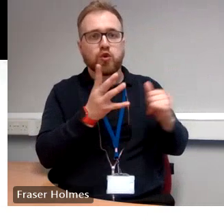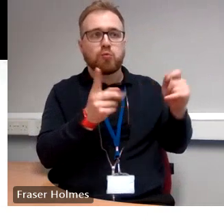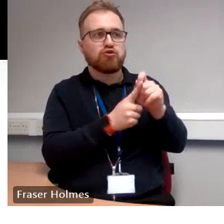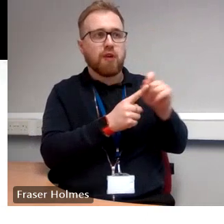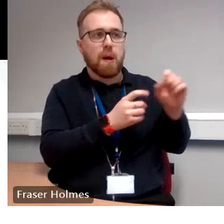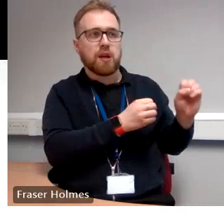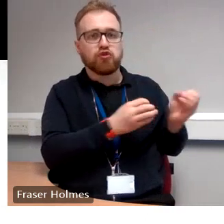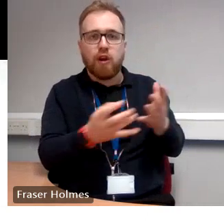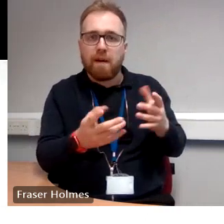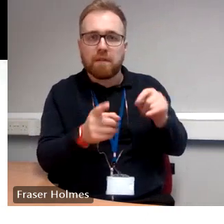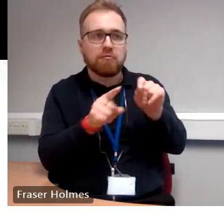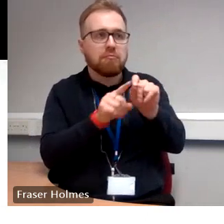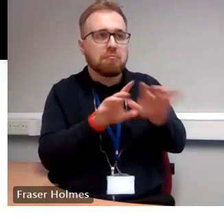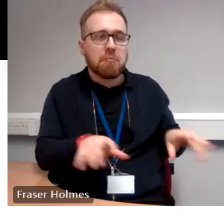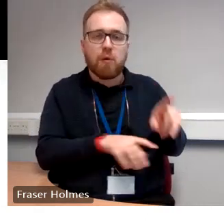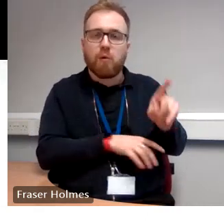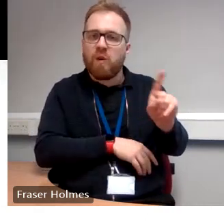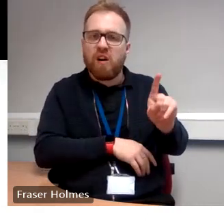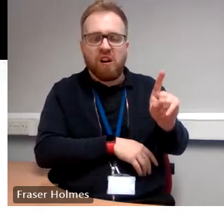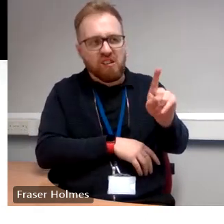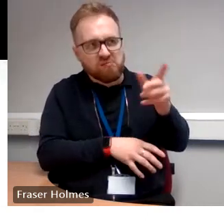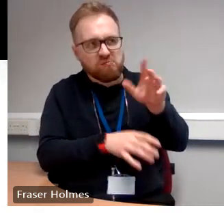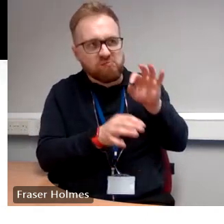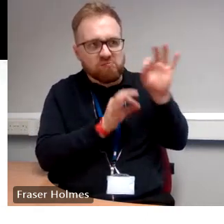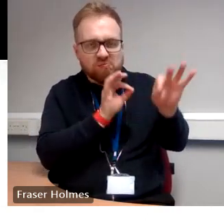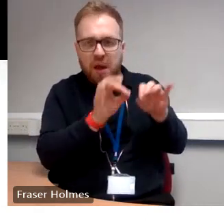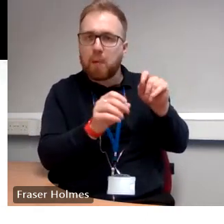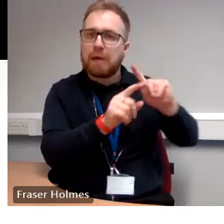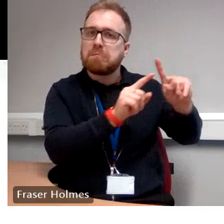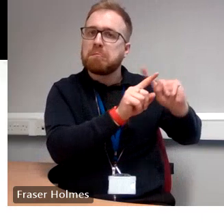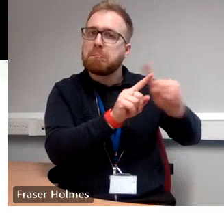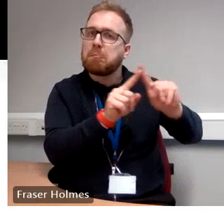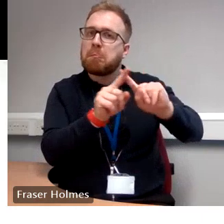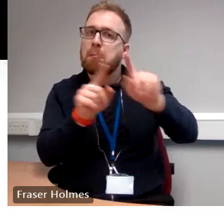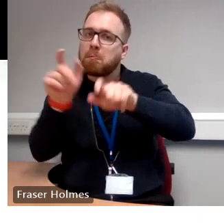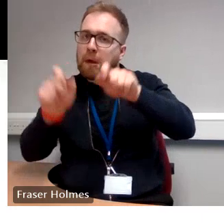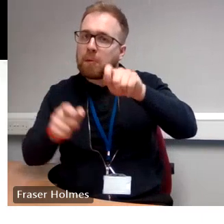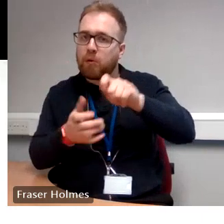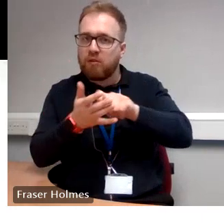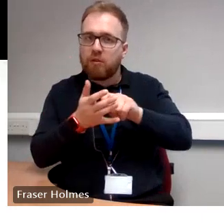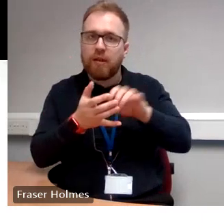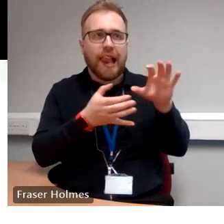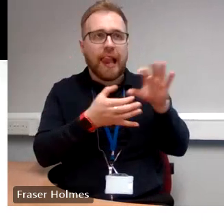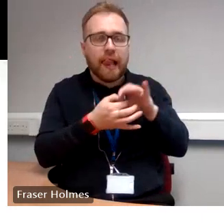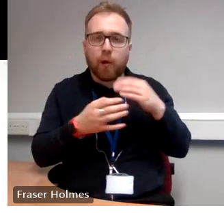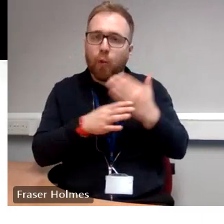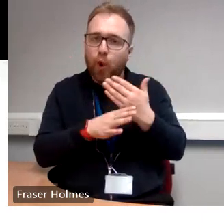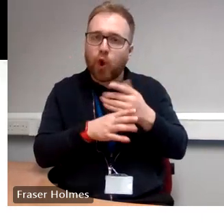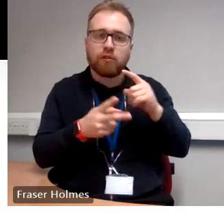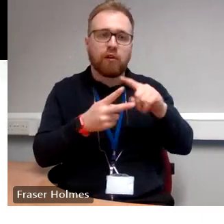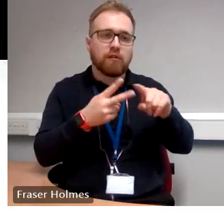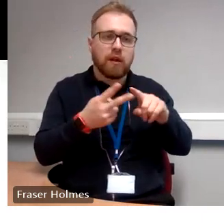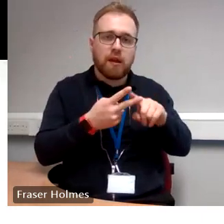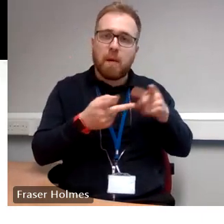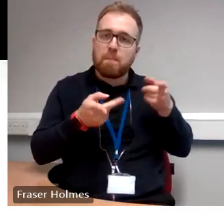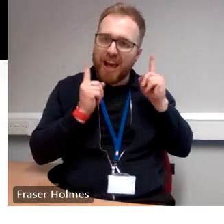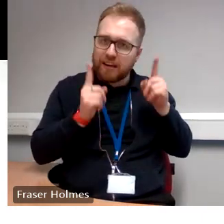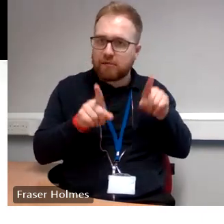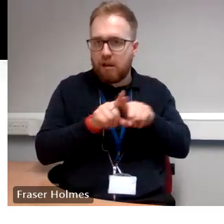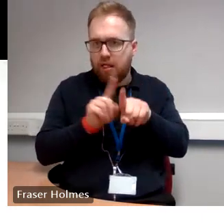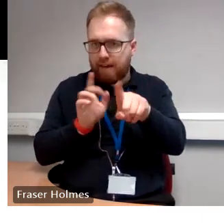look like. And we had a range of people complete this assessment. We had link workers, we had managers such as Faye,